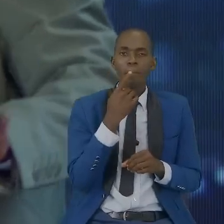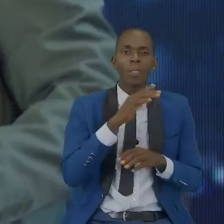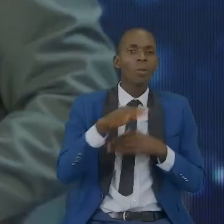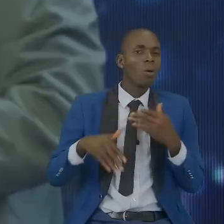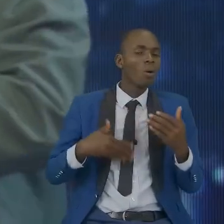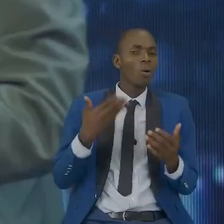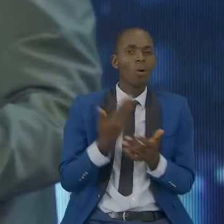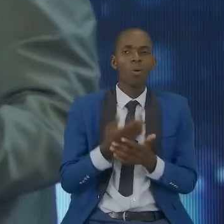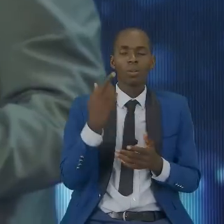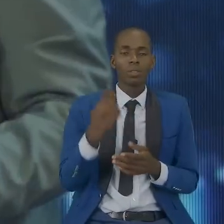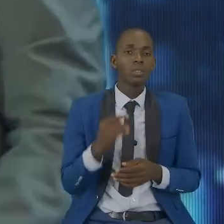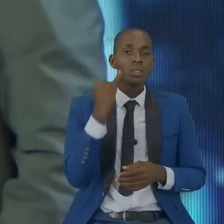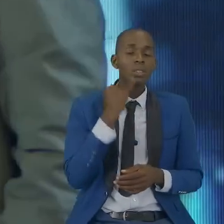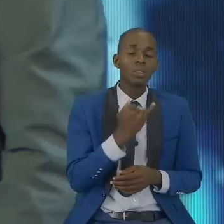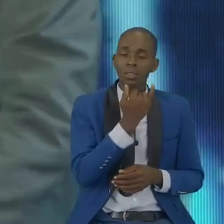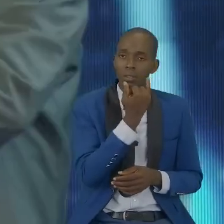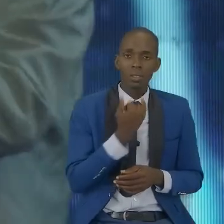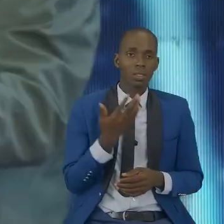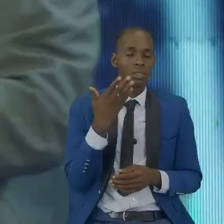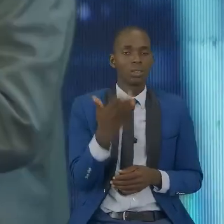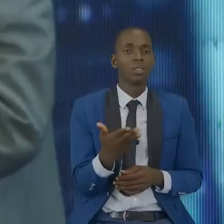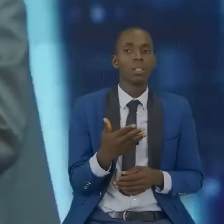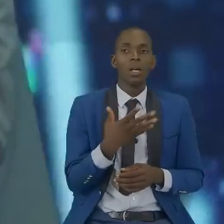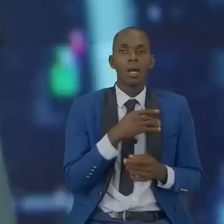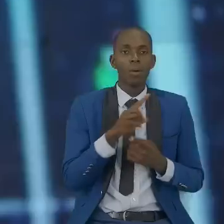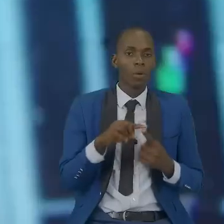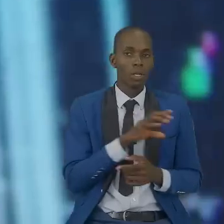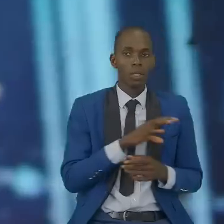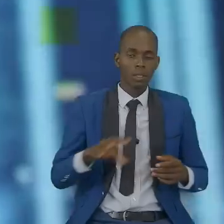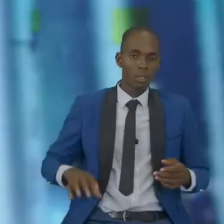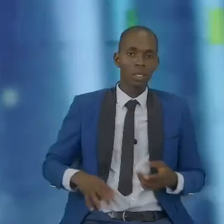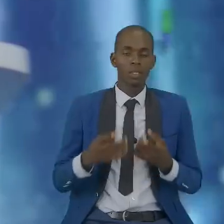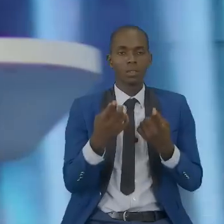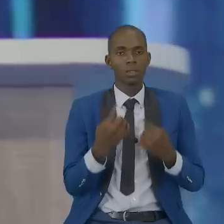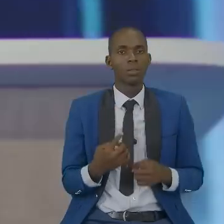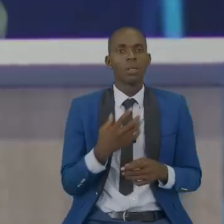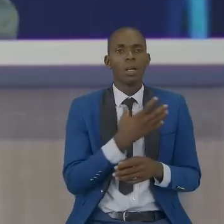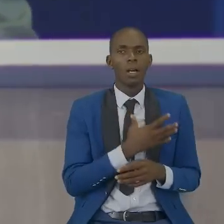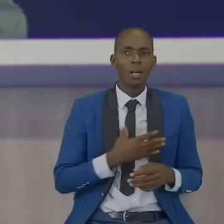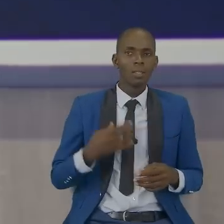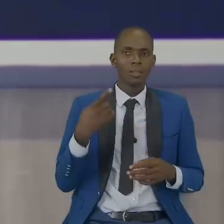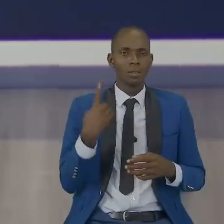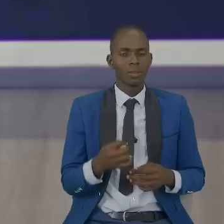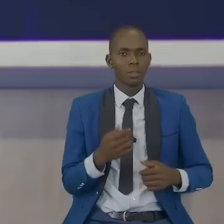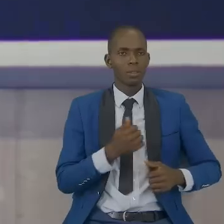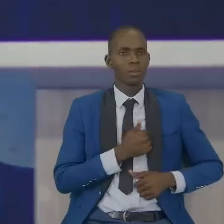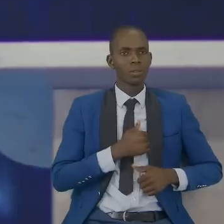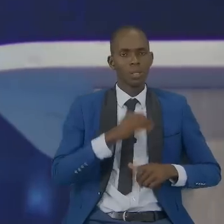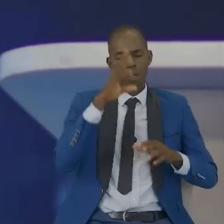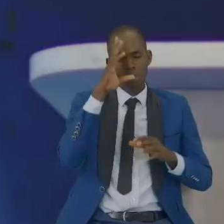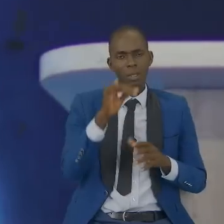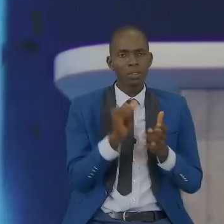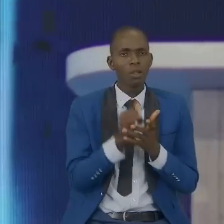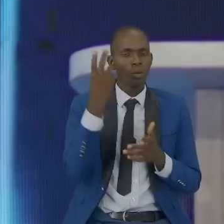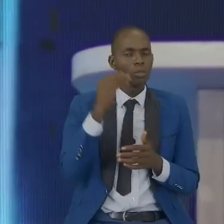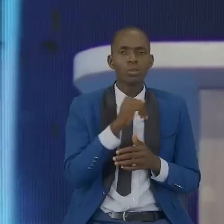that, and yet when Christ came, they were blinded. The centurion that was not an